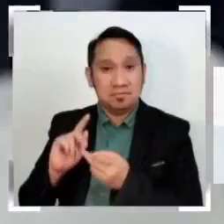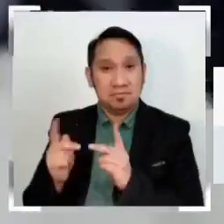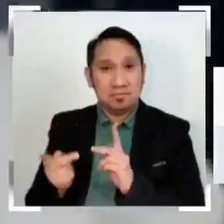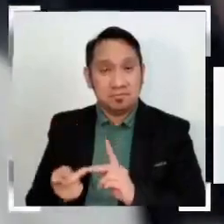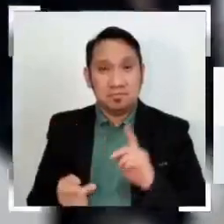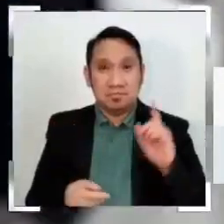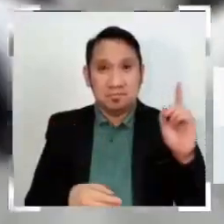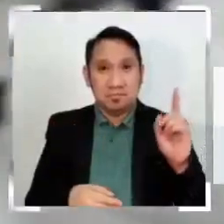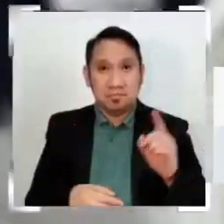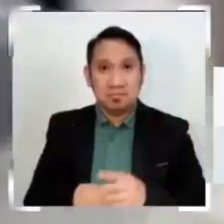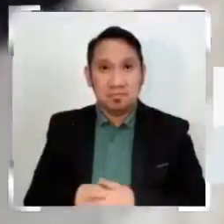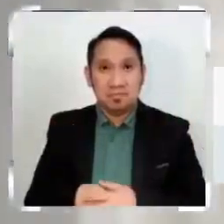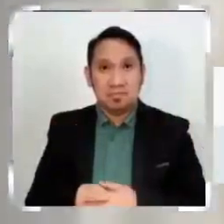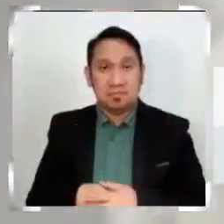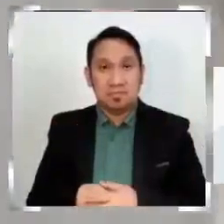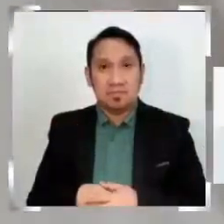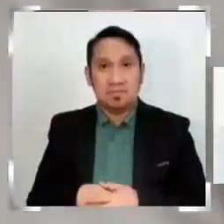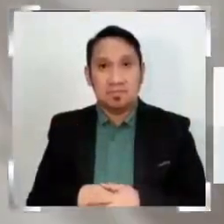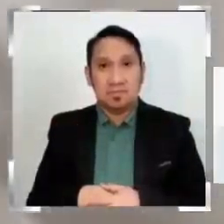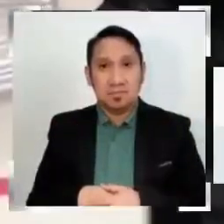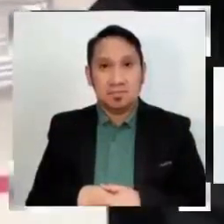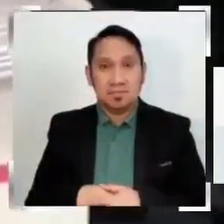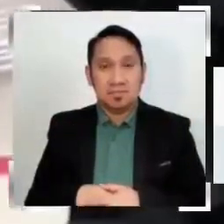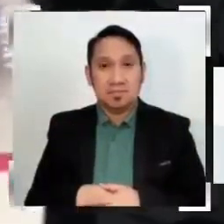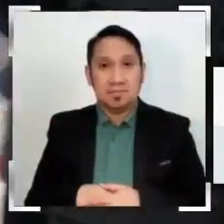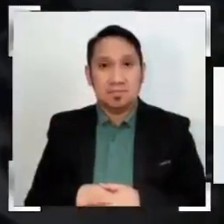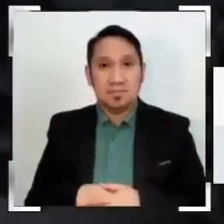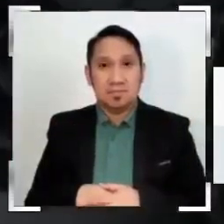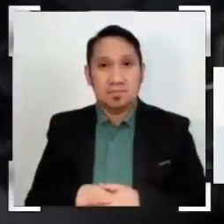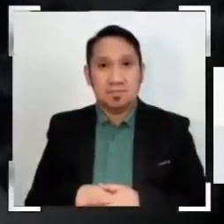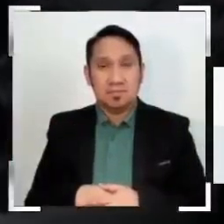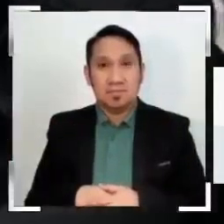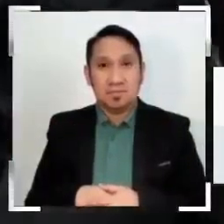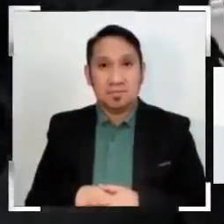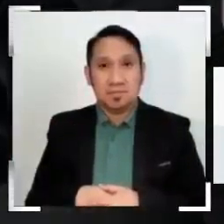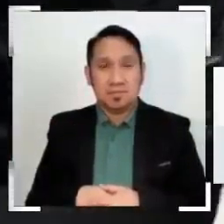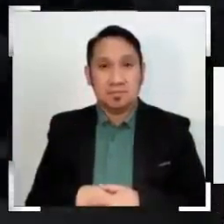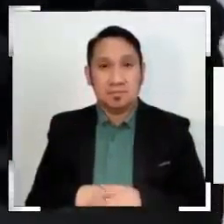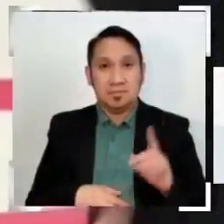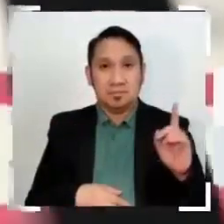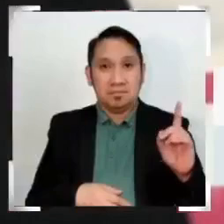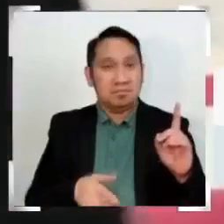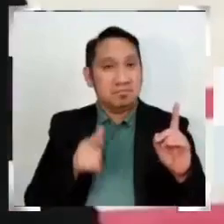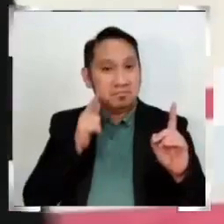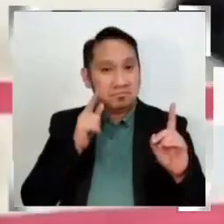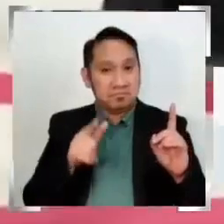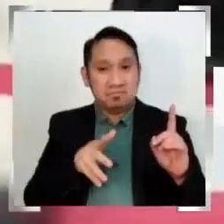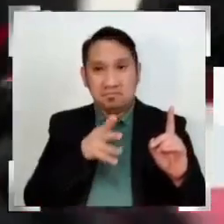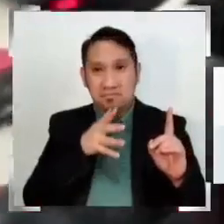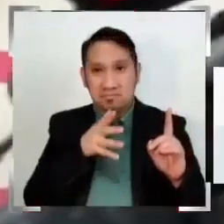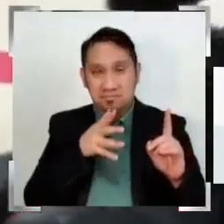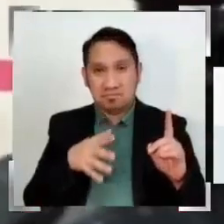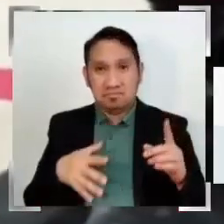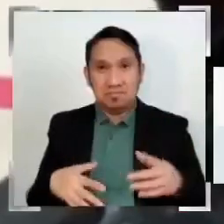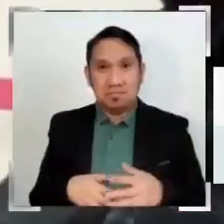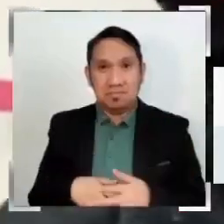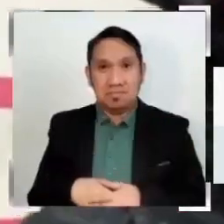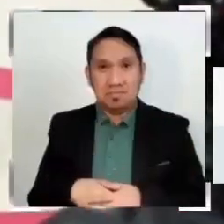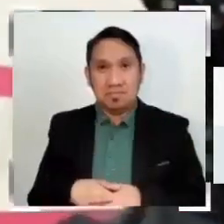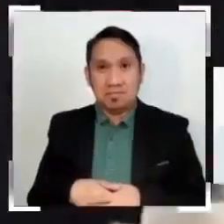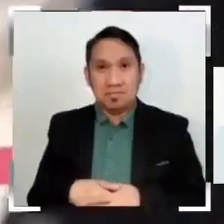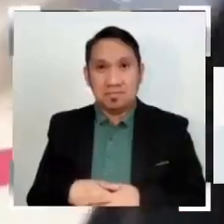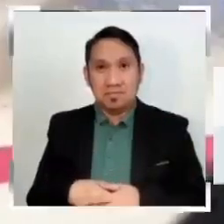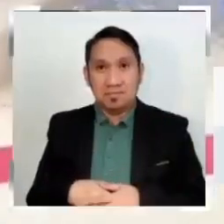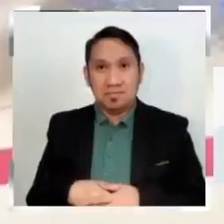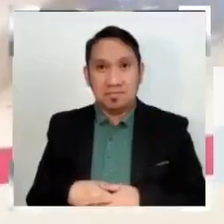feeling tonight? Good, expensive! Hashtag mothered. With her black leather gown naman, ang socialite na si Paris